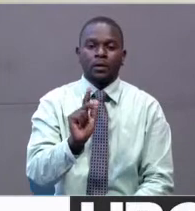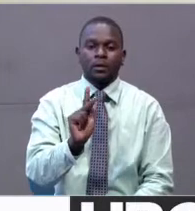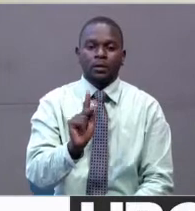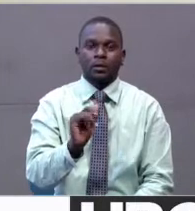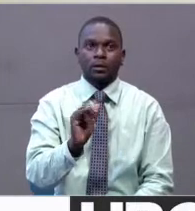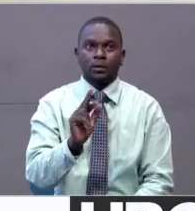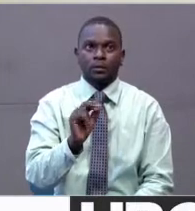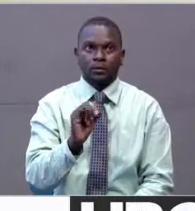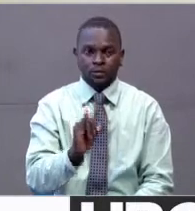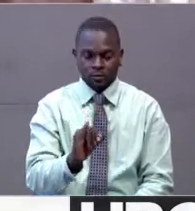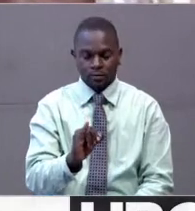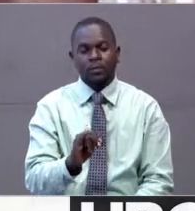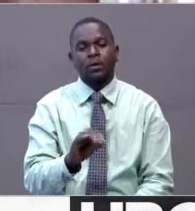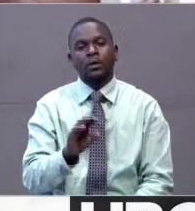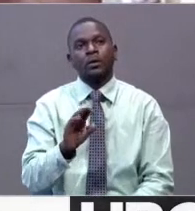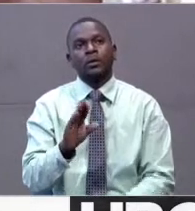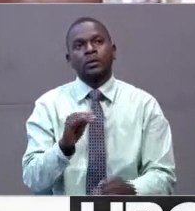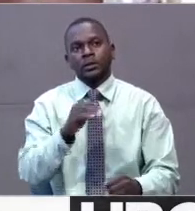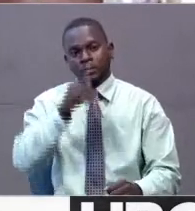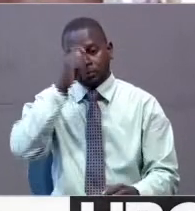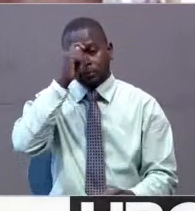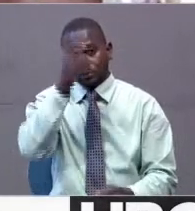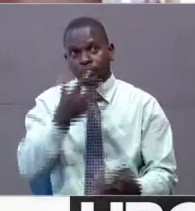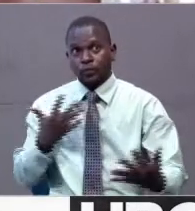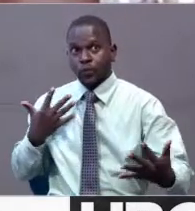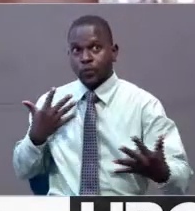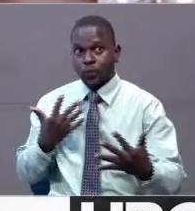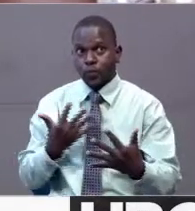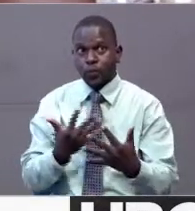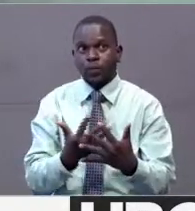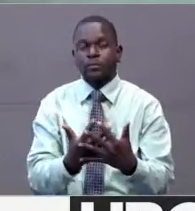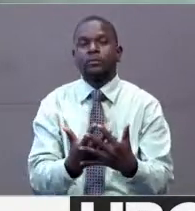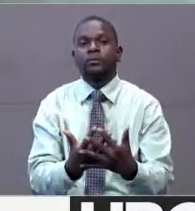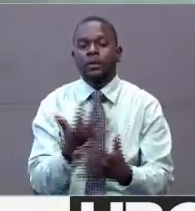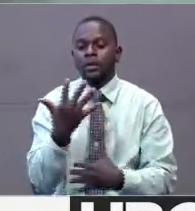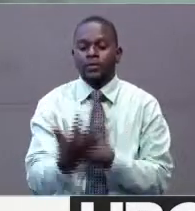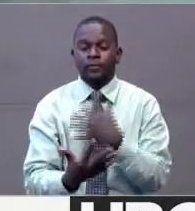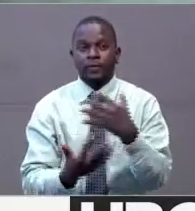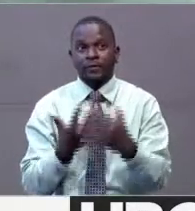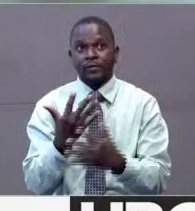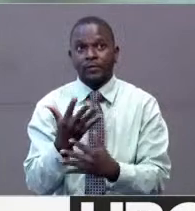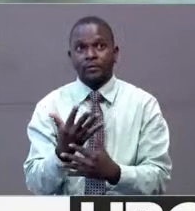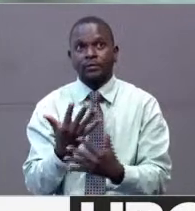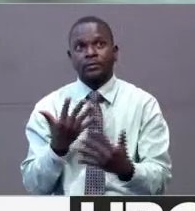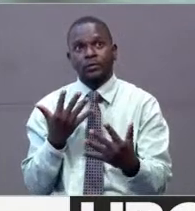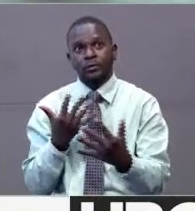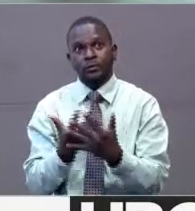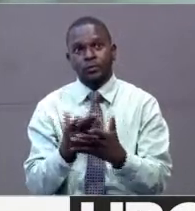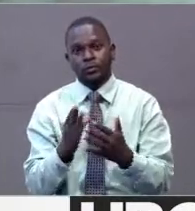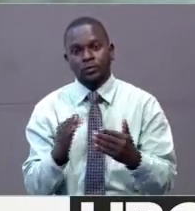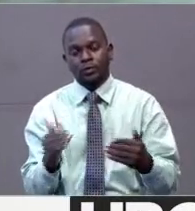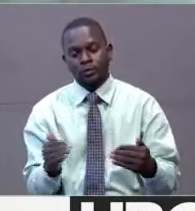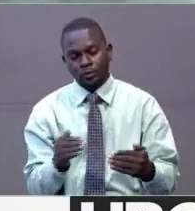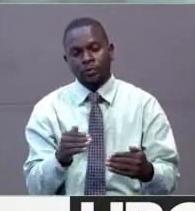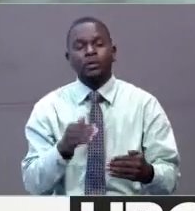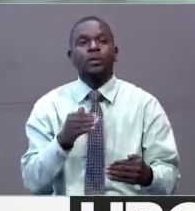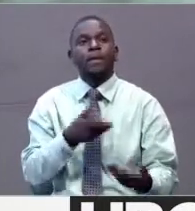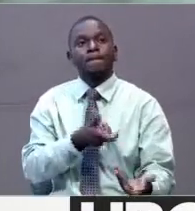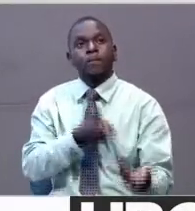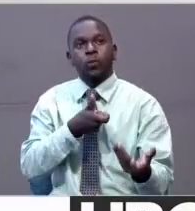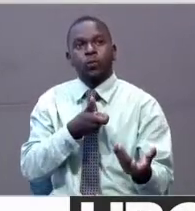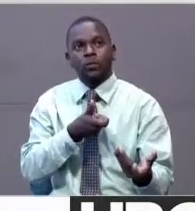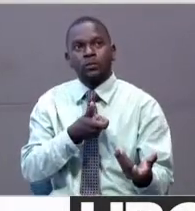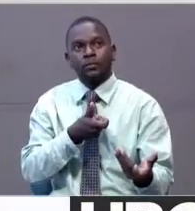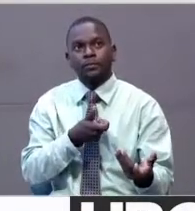Martial, Colonel Samuel Mujenyi, sentenced the convict Mamuli Rashid a 5 years in prison on the count of